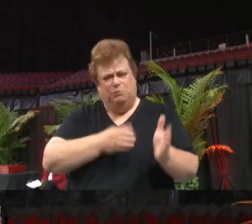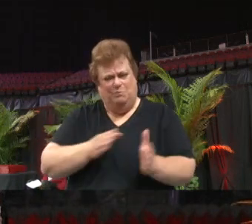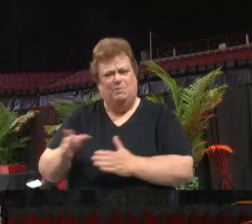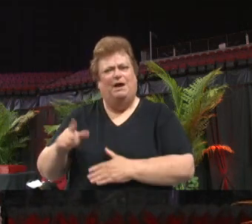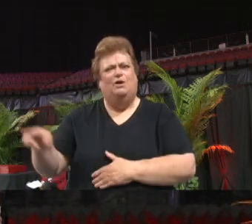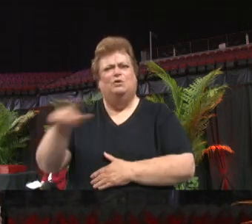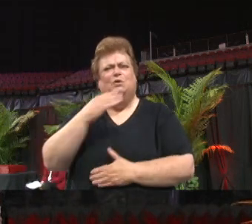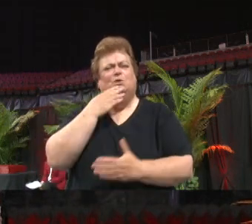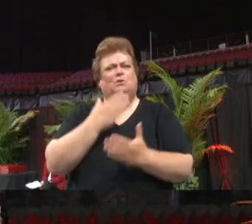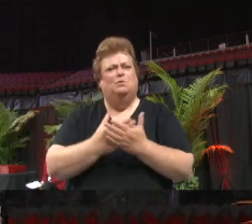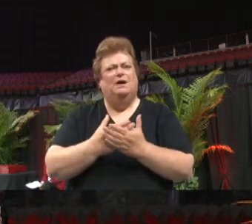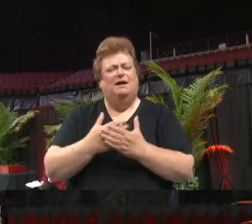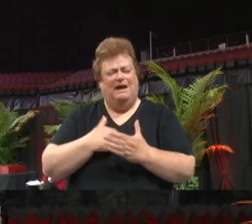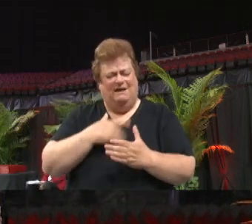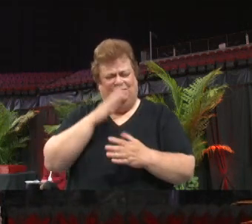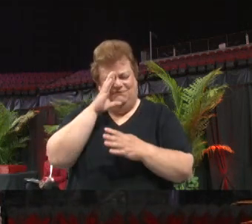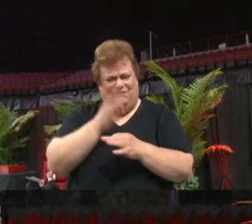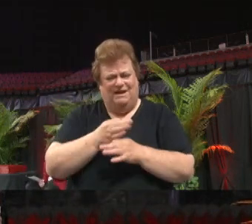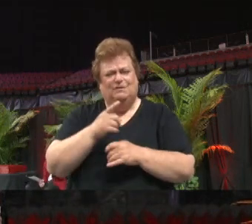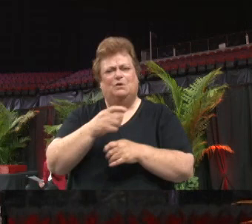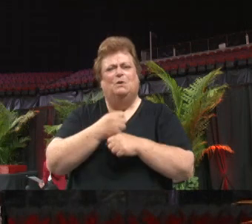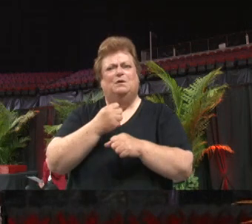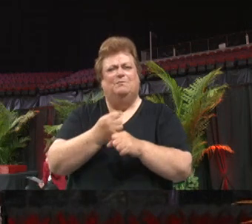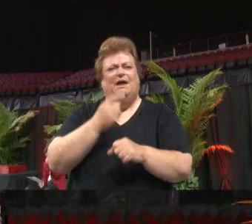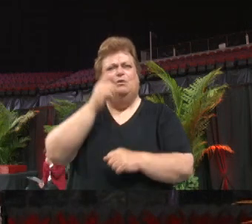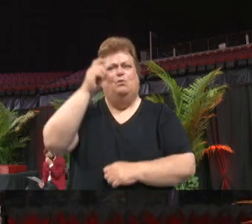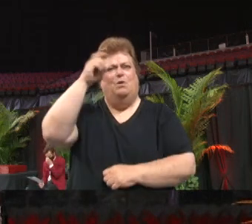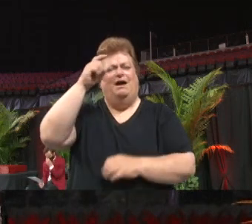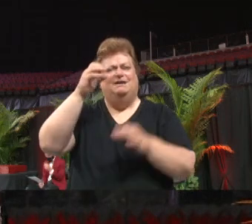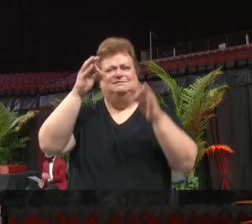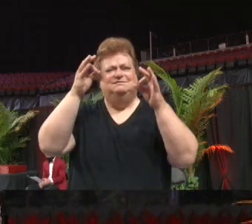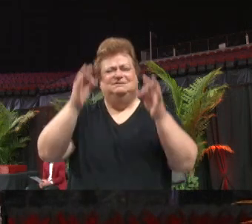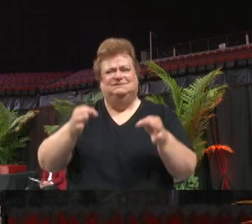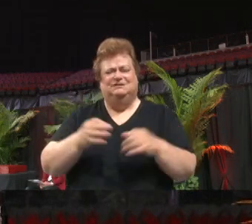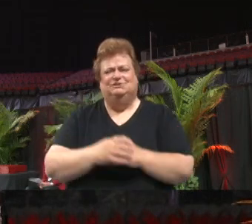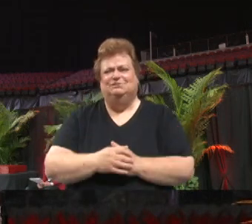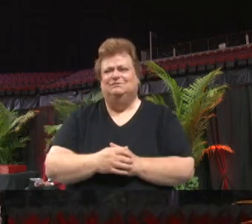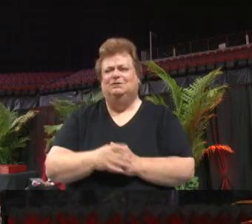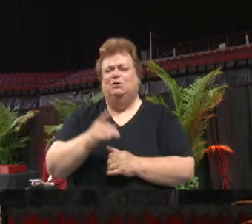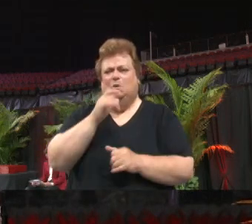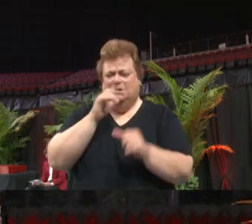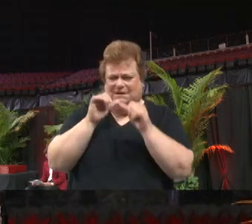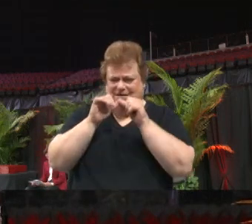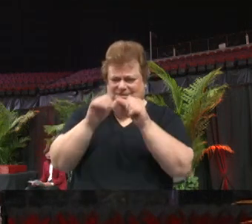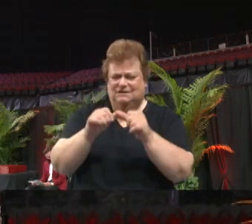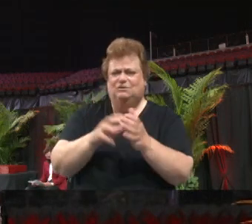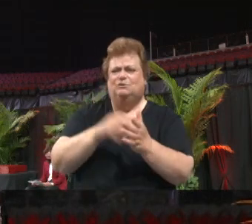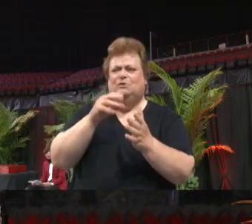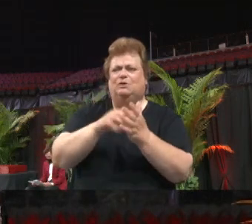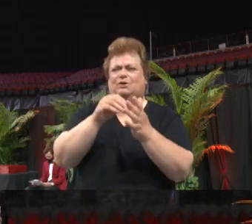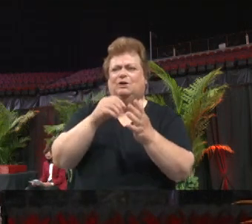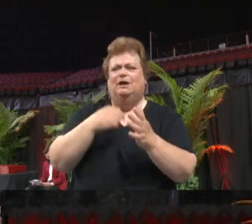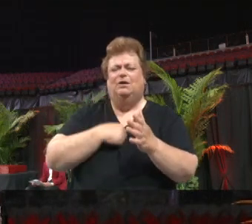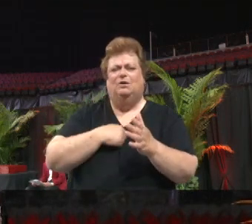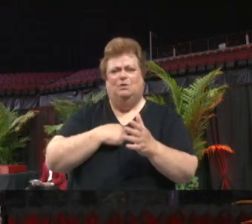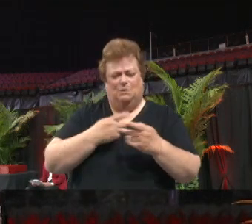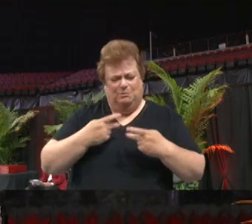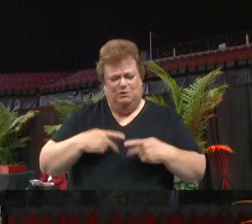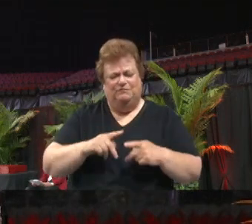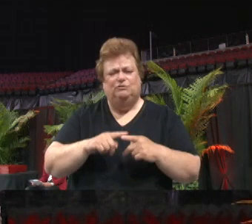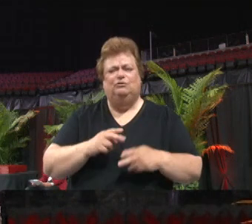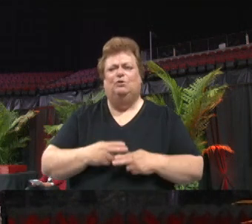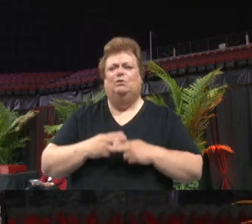We have faith you will continue to make wise decisions. We believe you will continue to learn, and we have been privileged to be